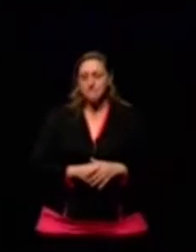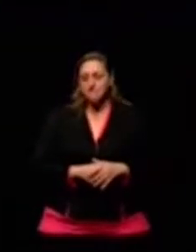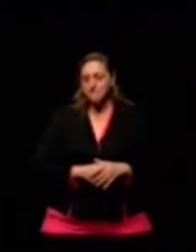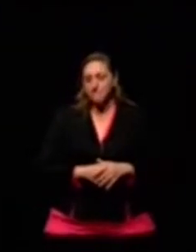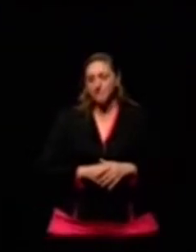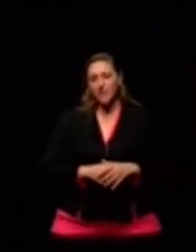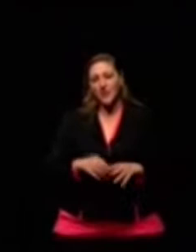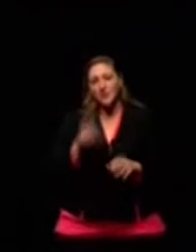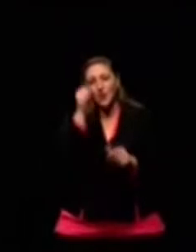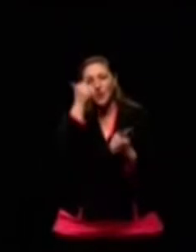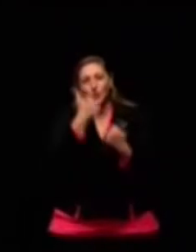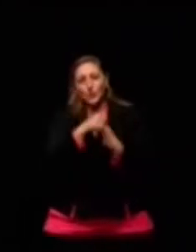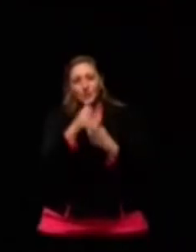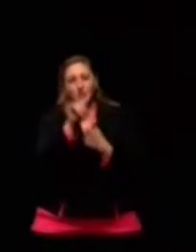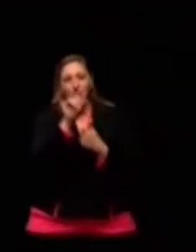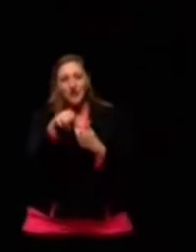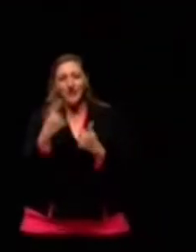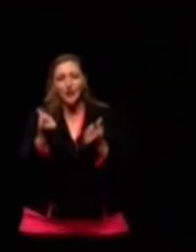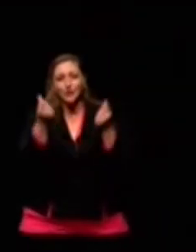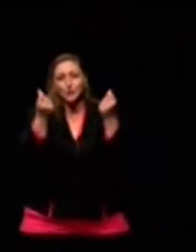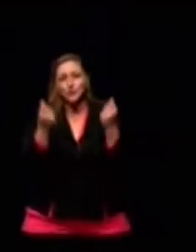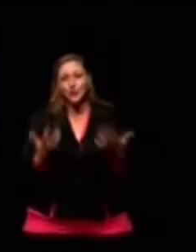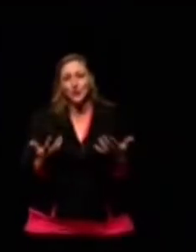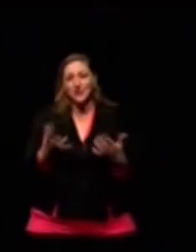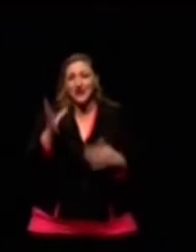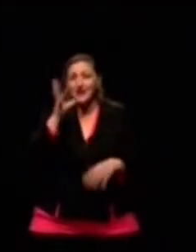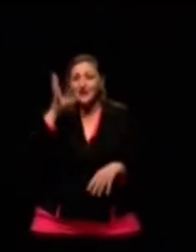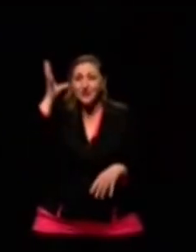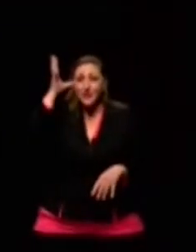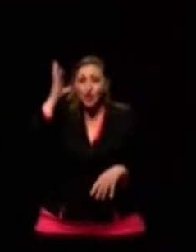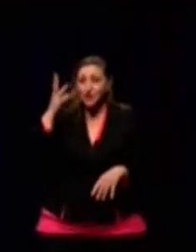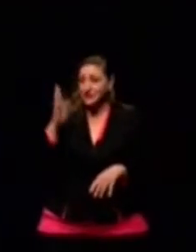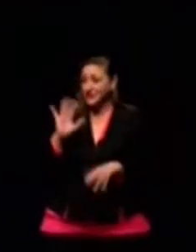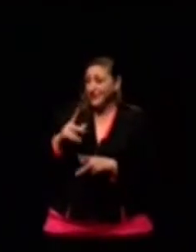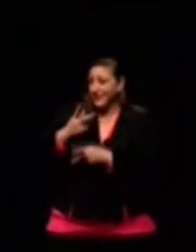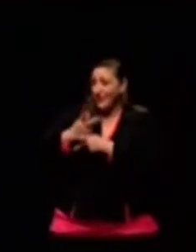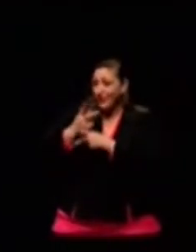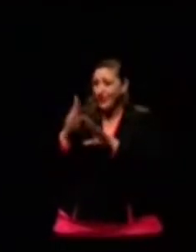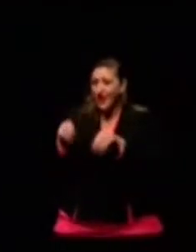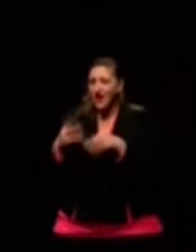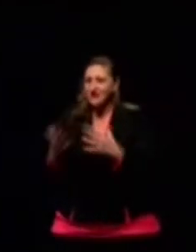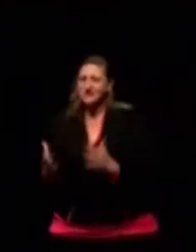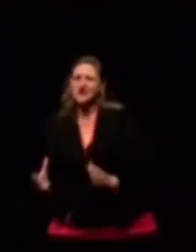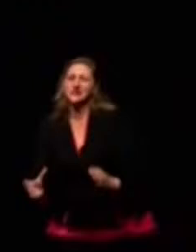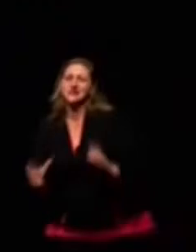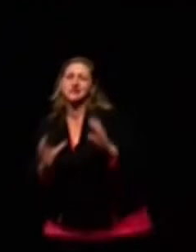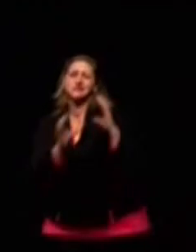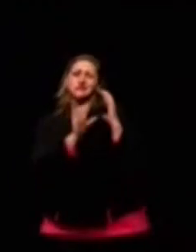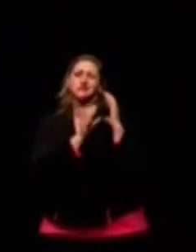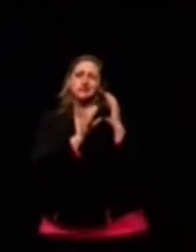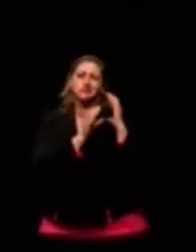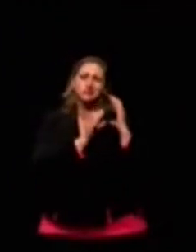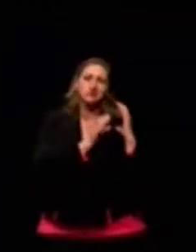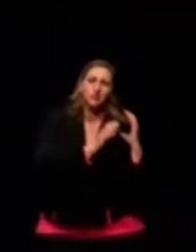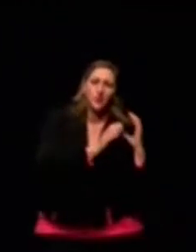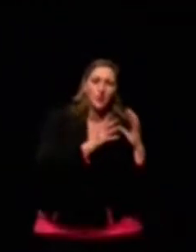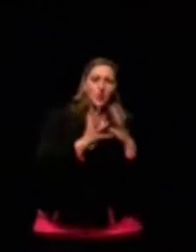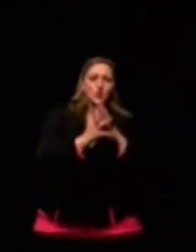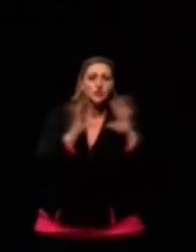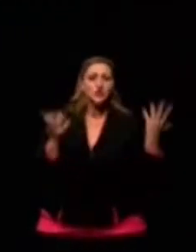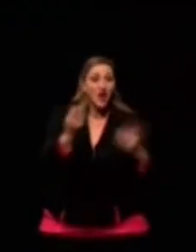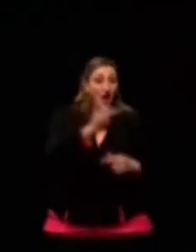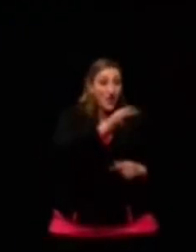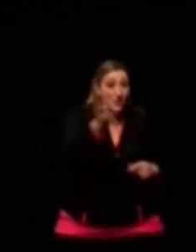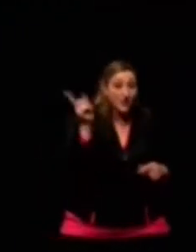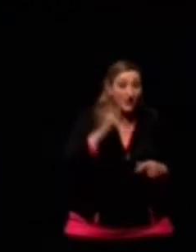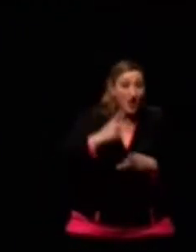us to remember that too many parents and caregivers had to shoulder impossible burdens. How many of you